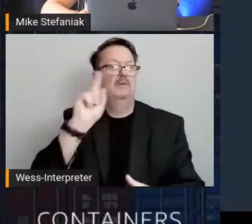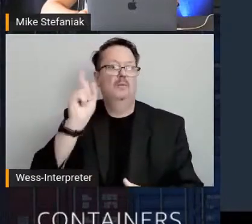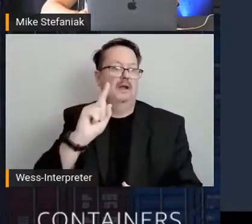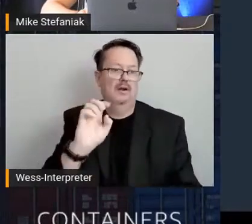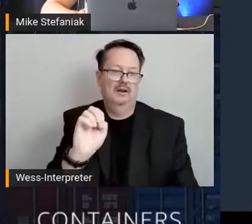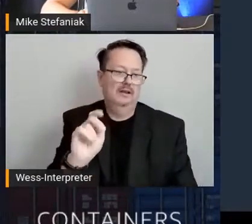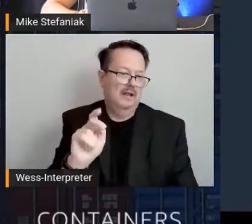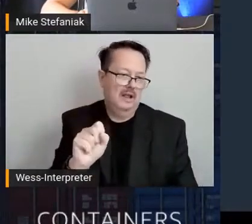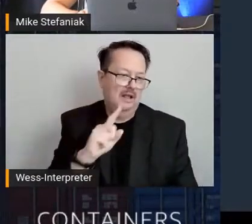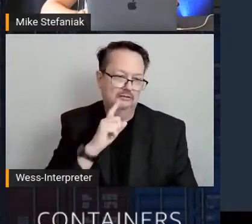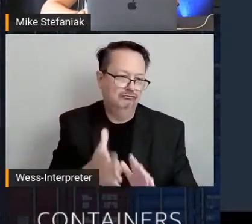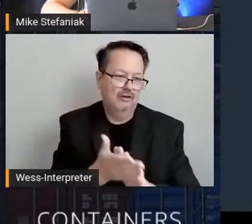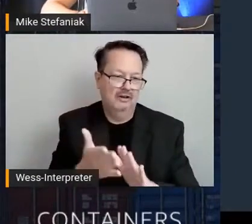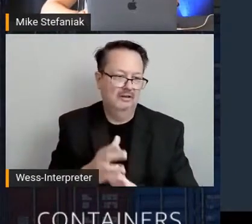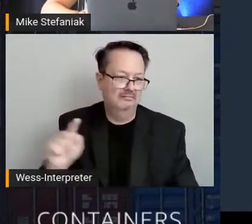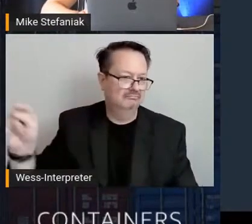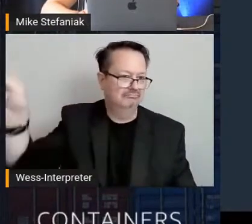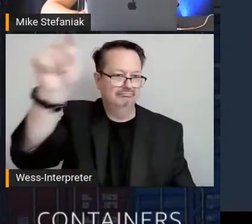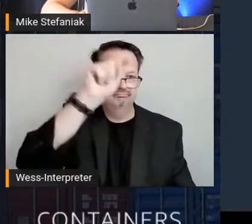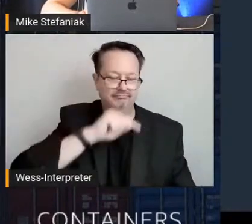is running.